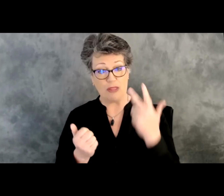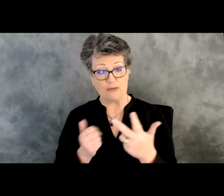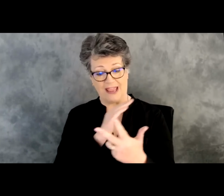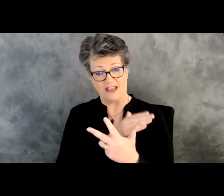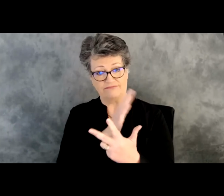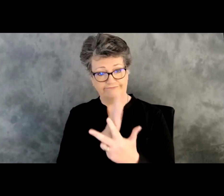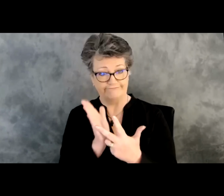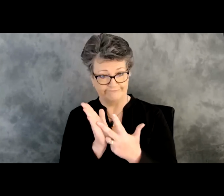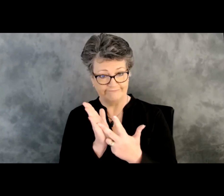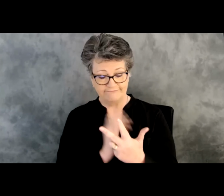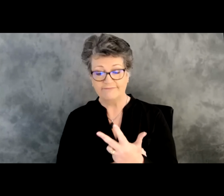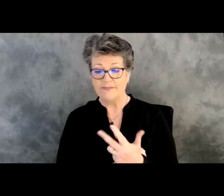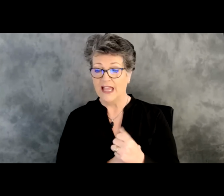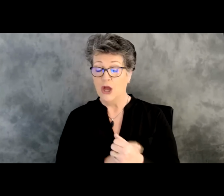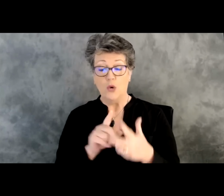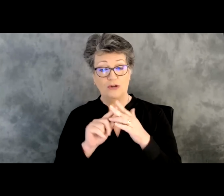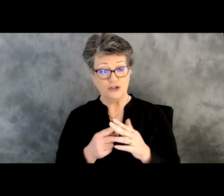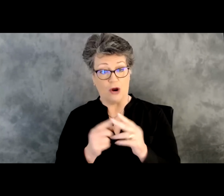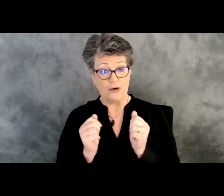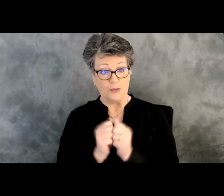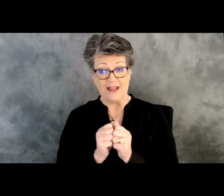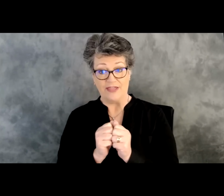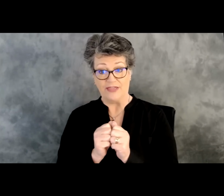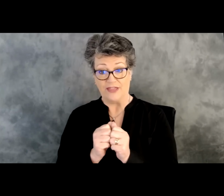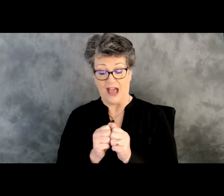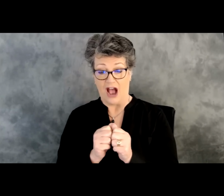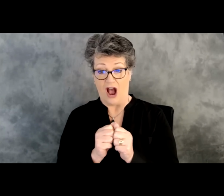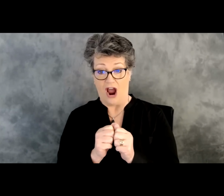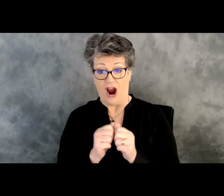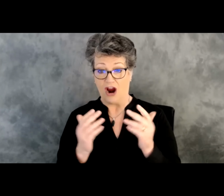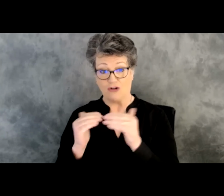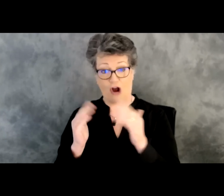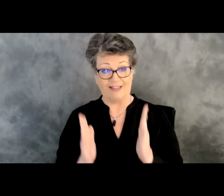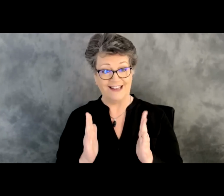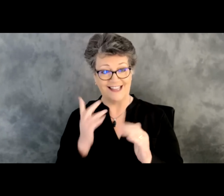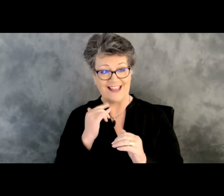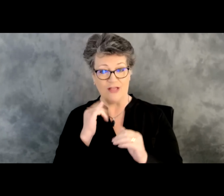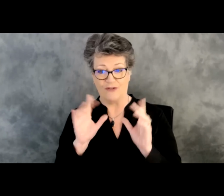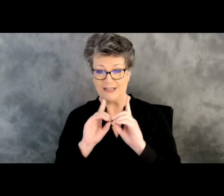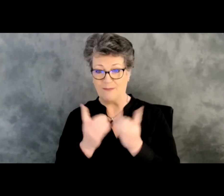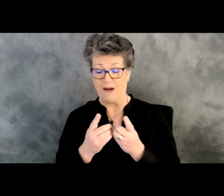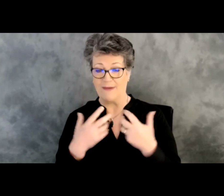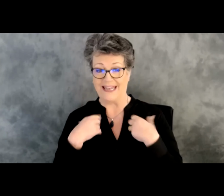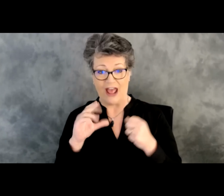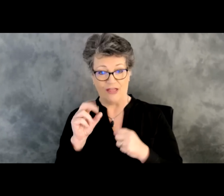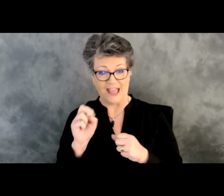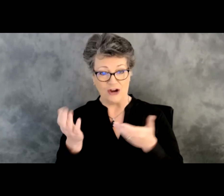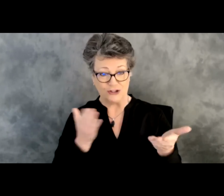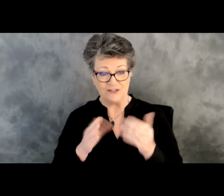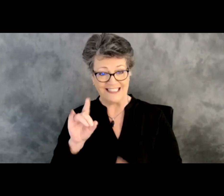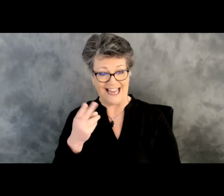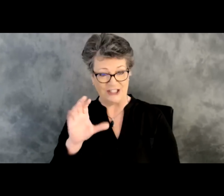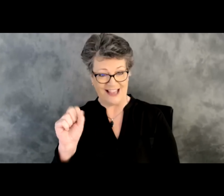distinct sections. So we'll start off by hearing from our esteemed colleagues at the California Department of Healthcare Services, who